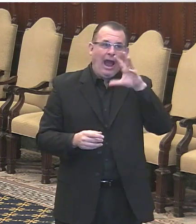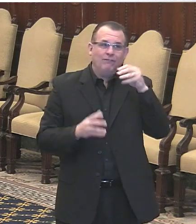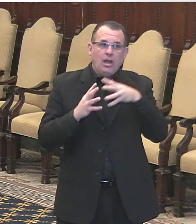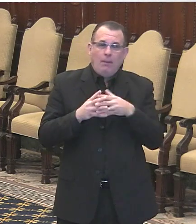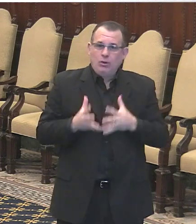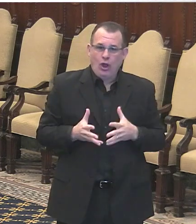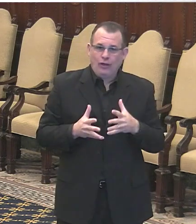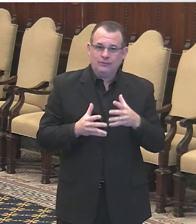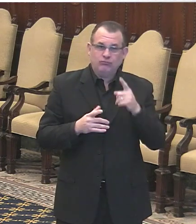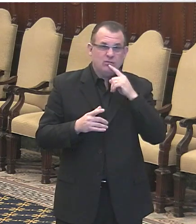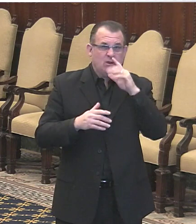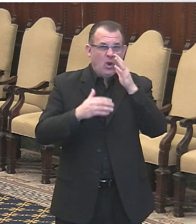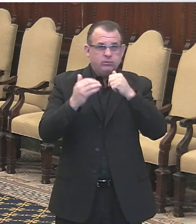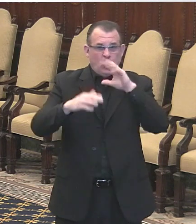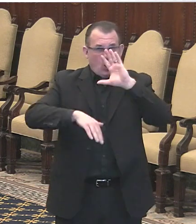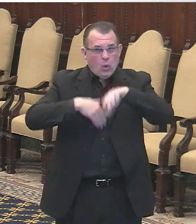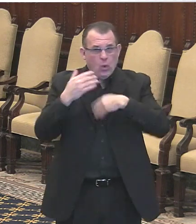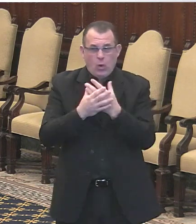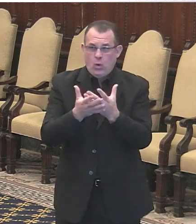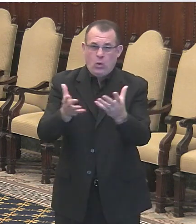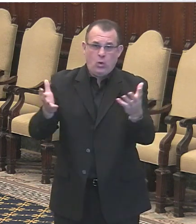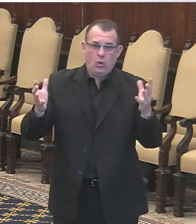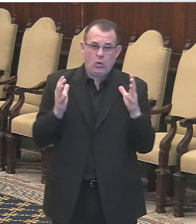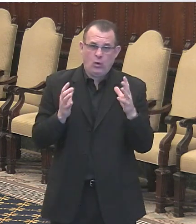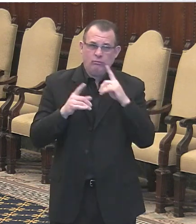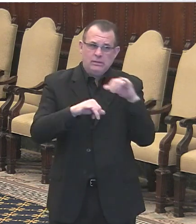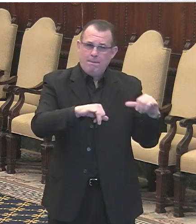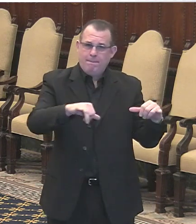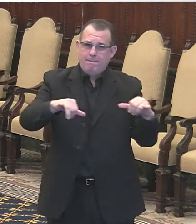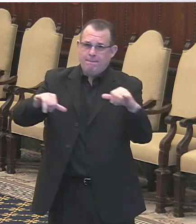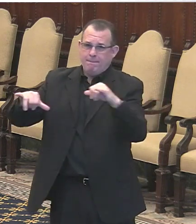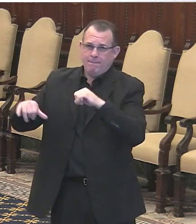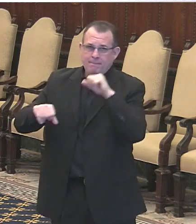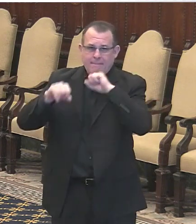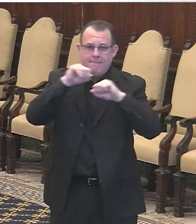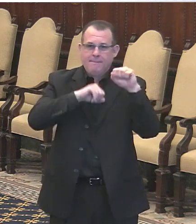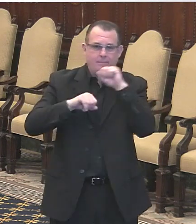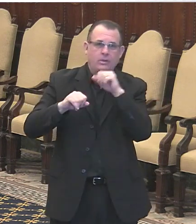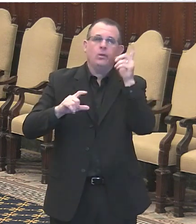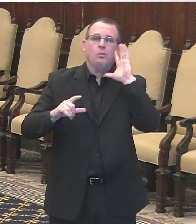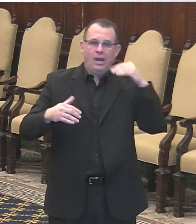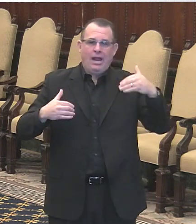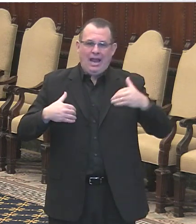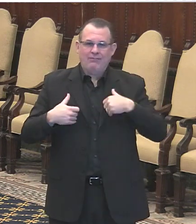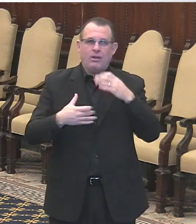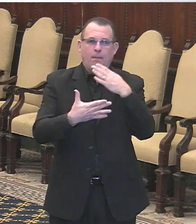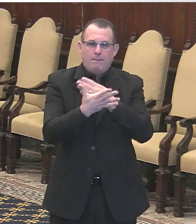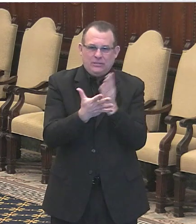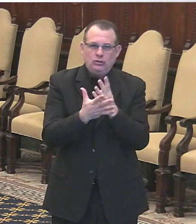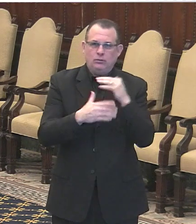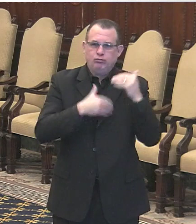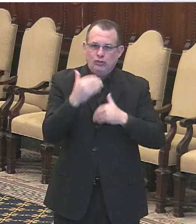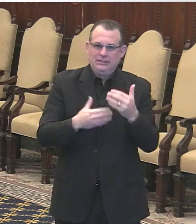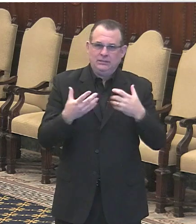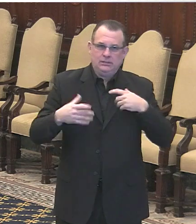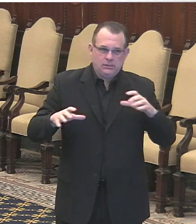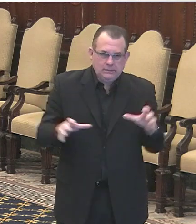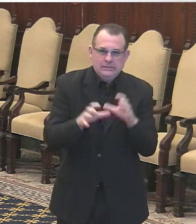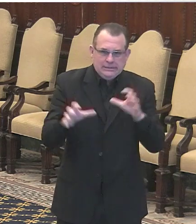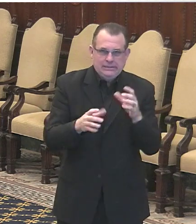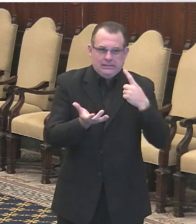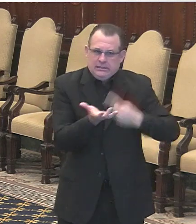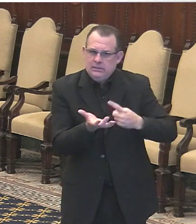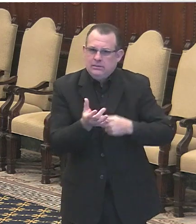has experienced this dilemma. We will have a robust budget process, and council will collaborate with